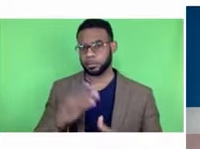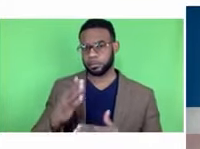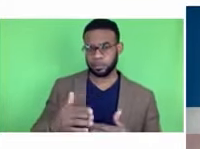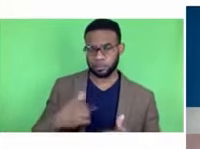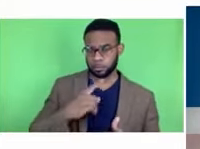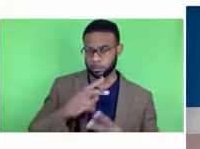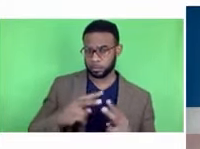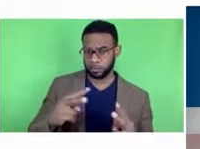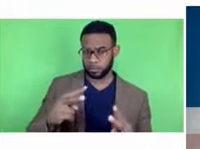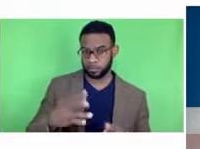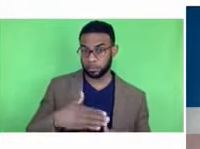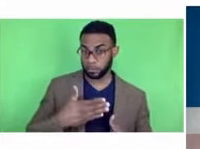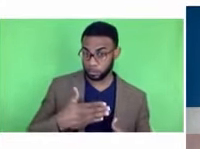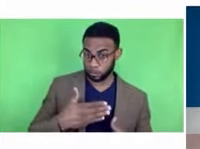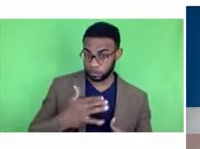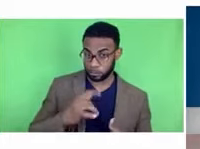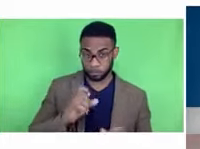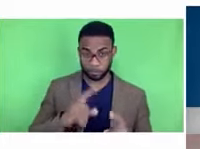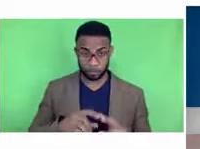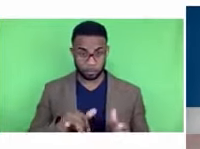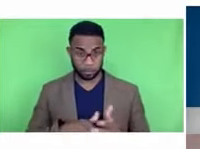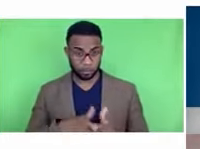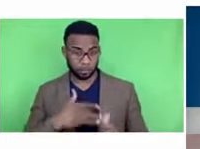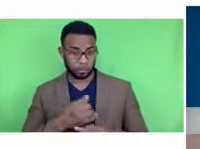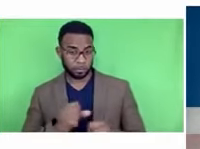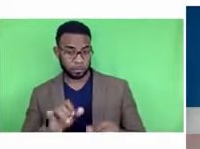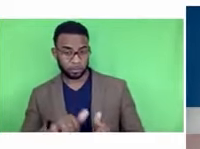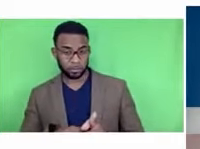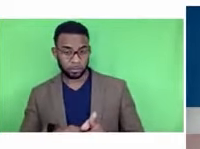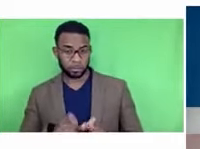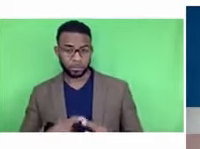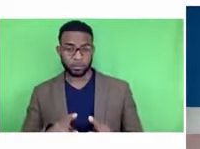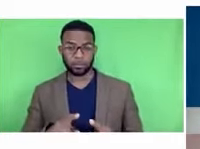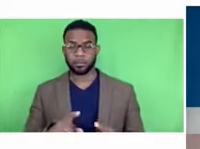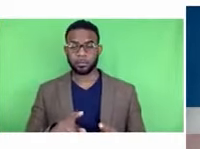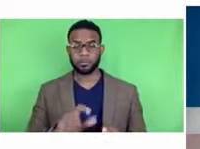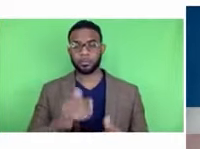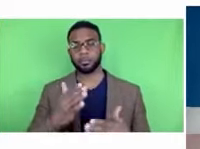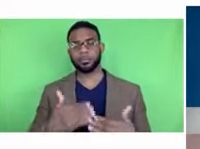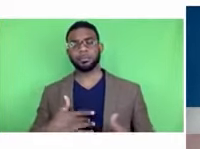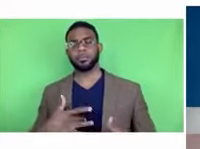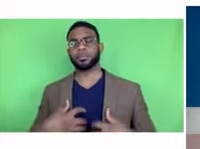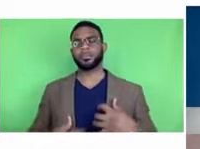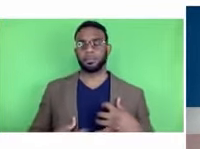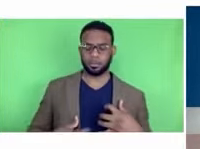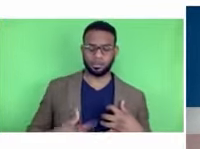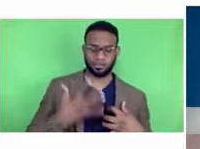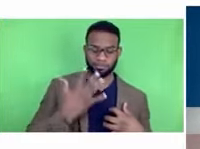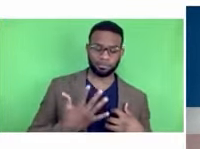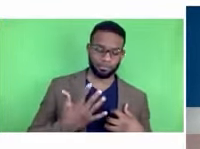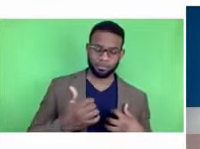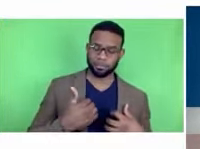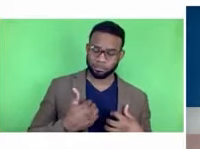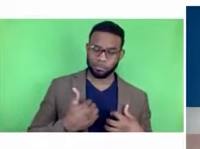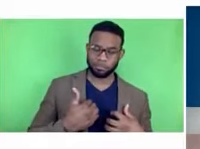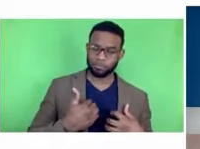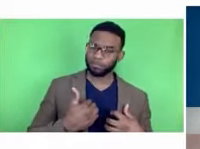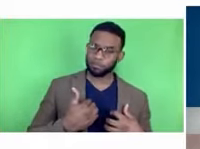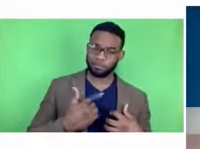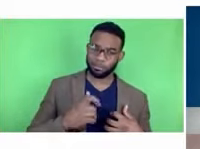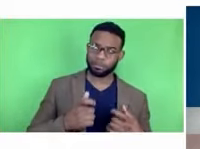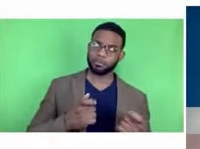very happy that they're able to do that. They feel safe to do that. But the other side of me feels, again, sad that they have managed or have had to